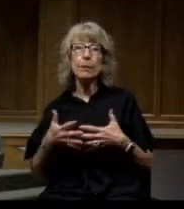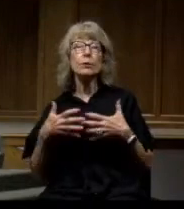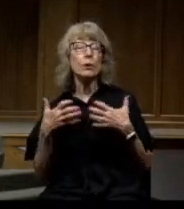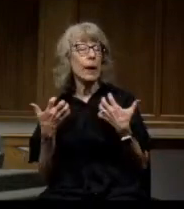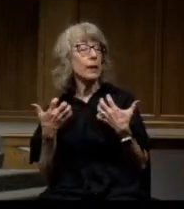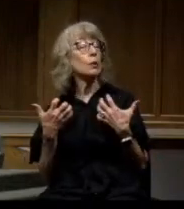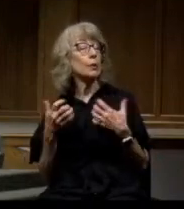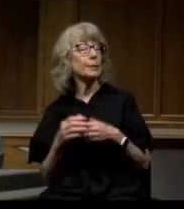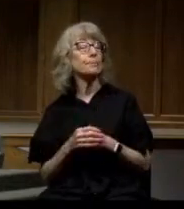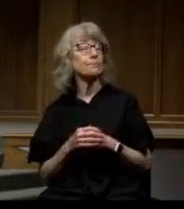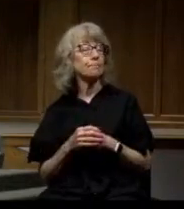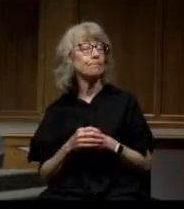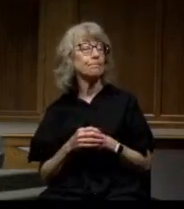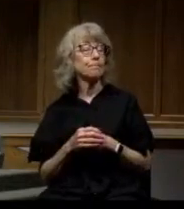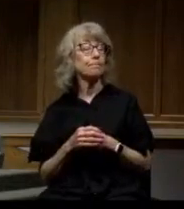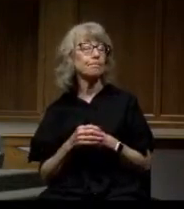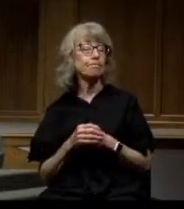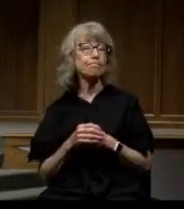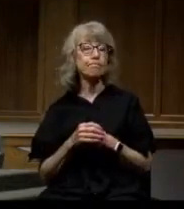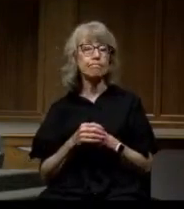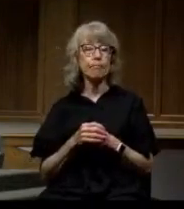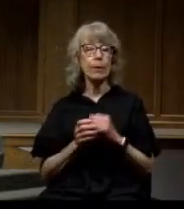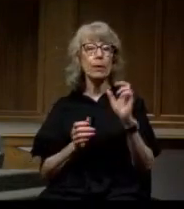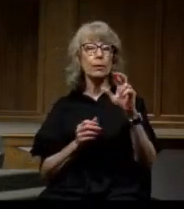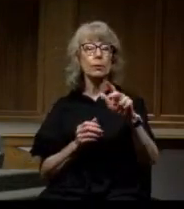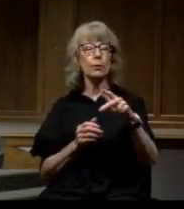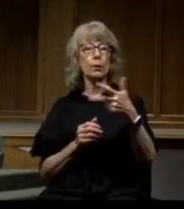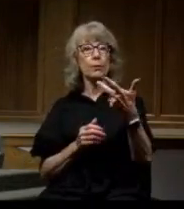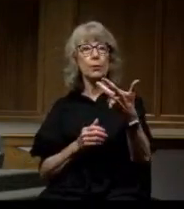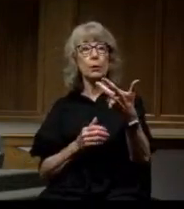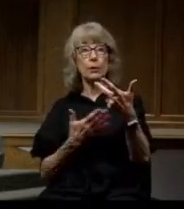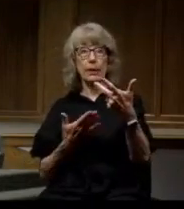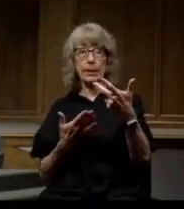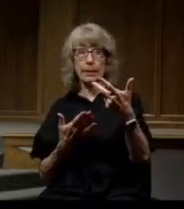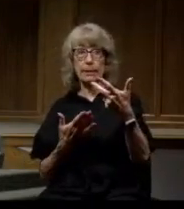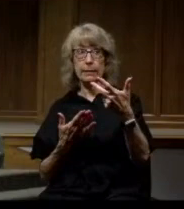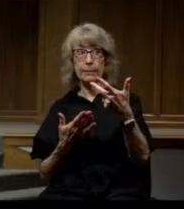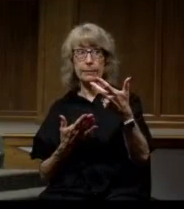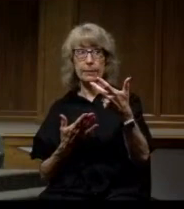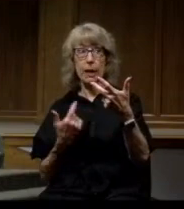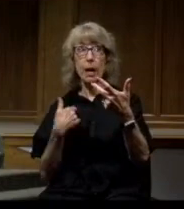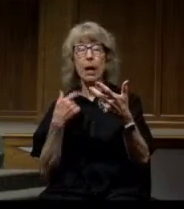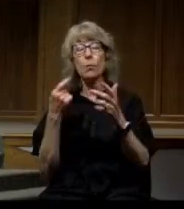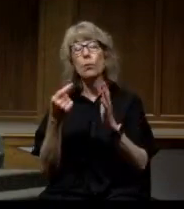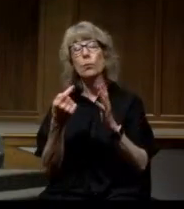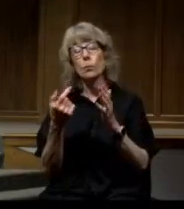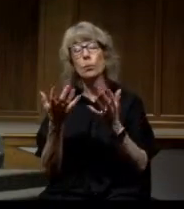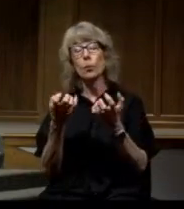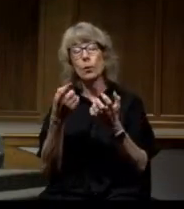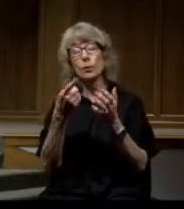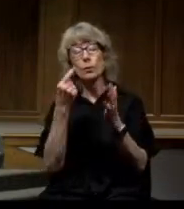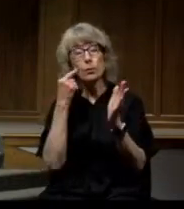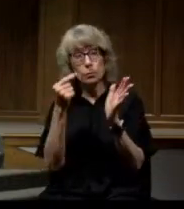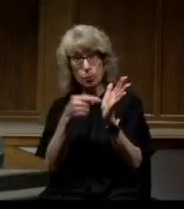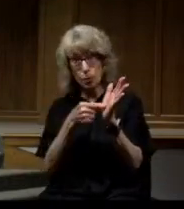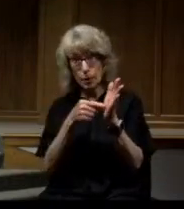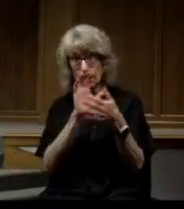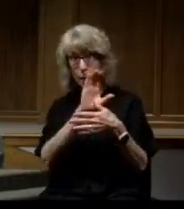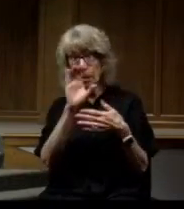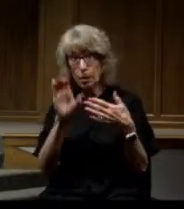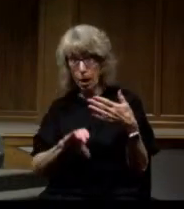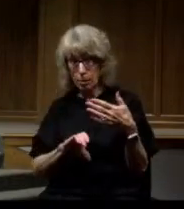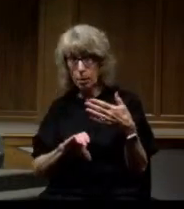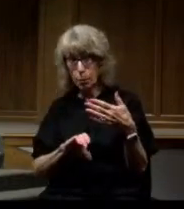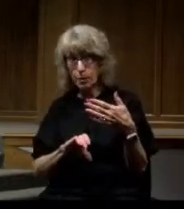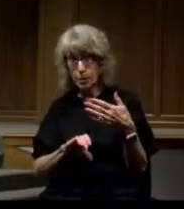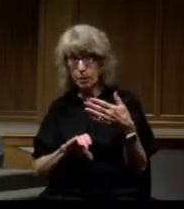So, third thing I want to point out from this text is I want you to think about the consequences of smoldering anger. So, visualize the story